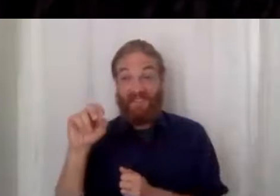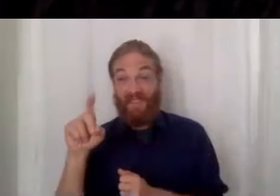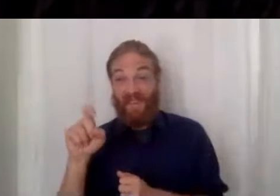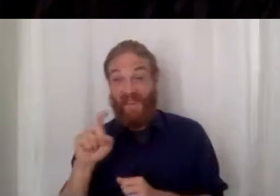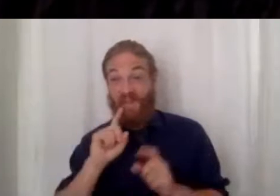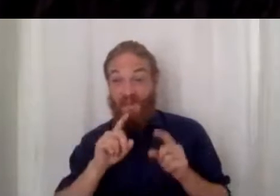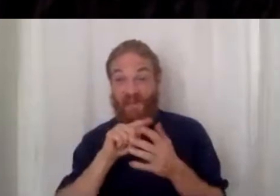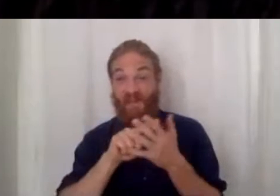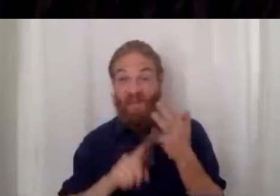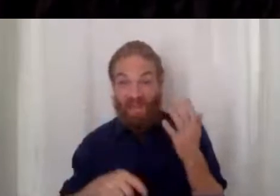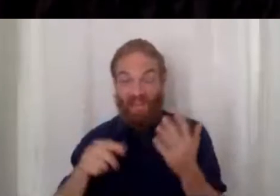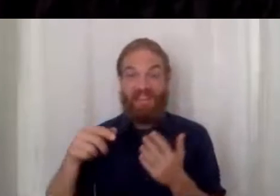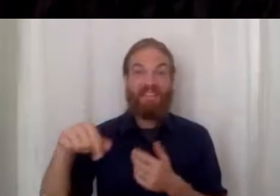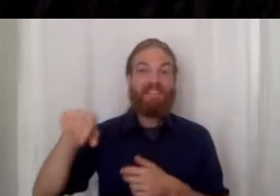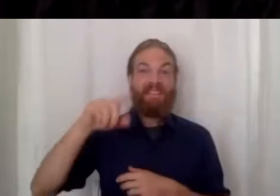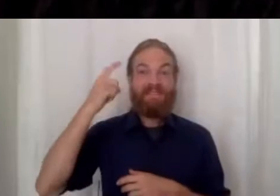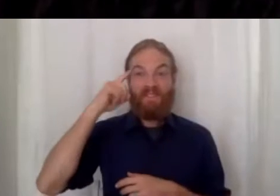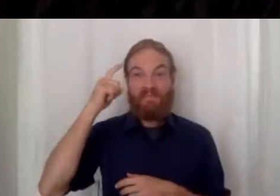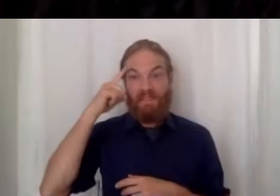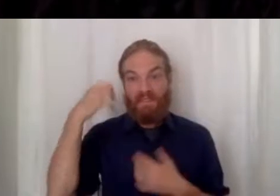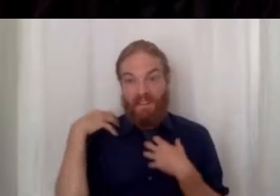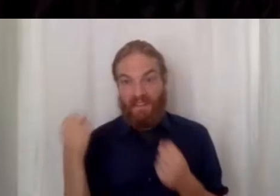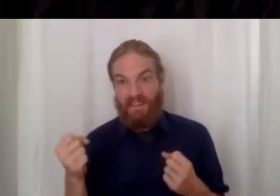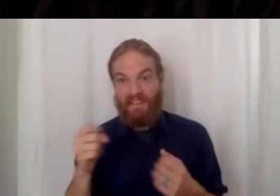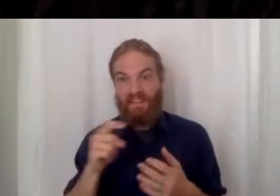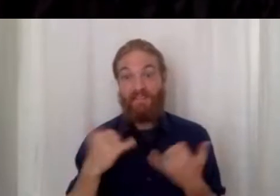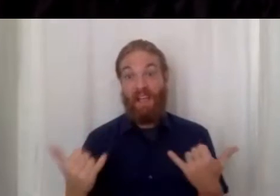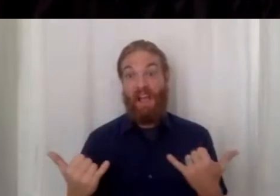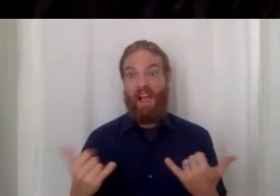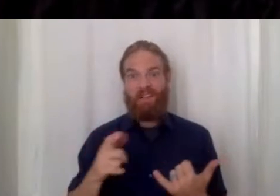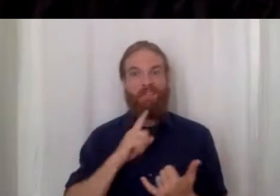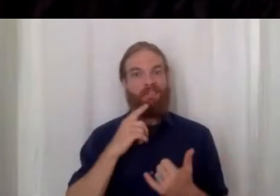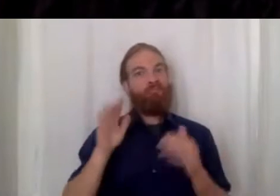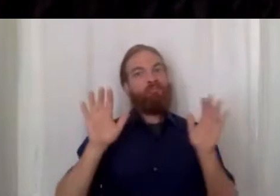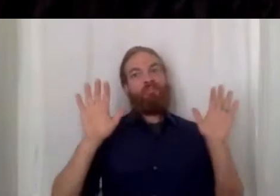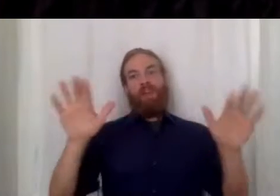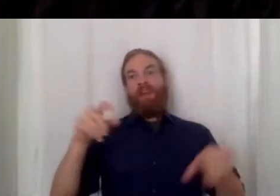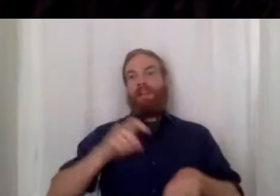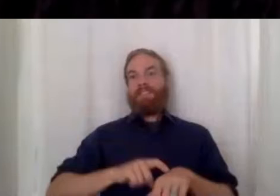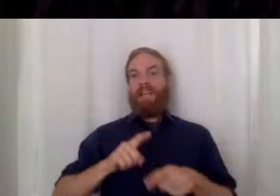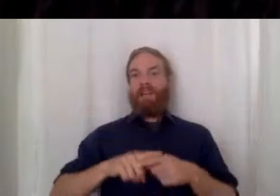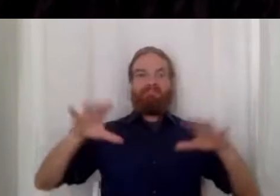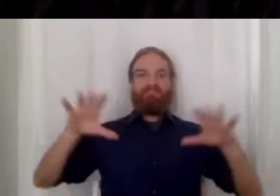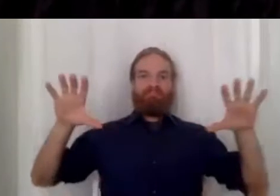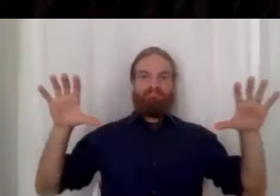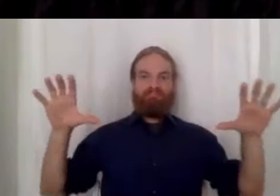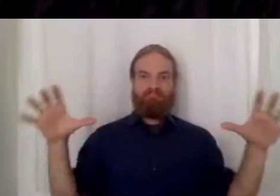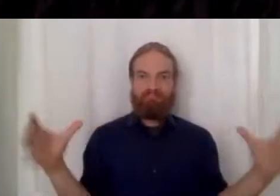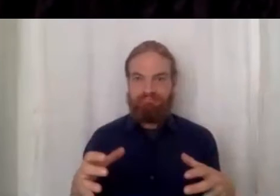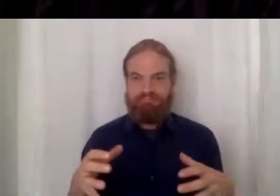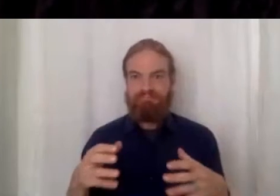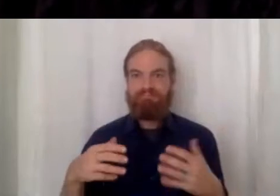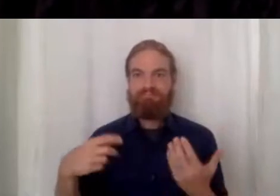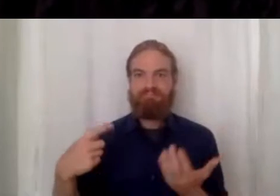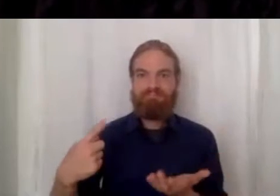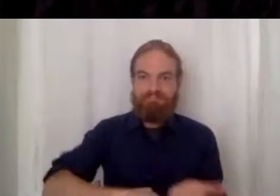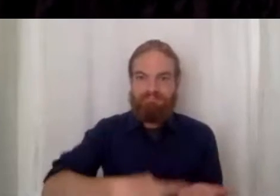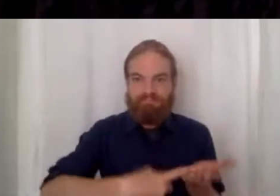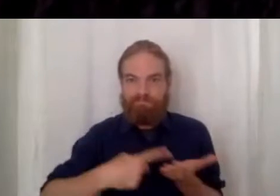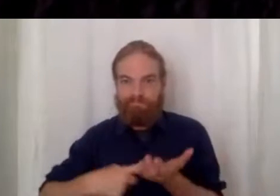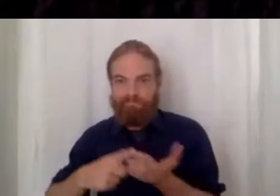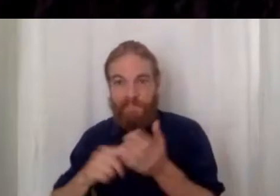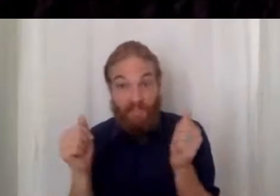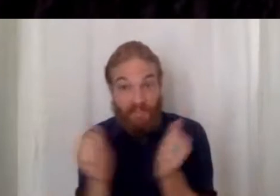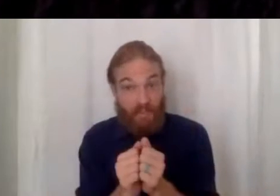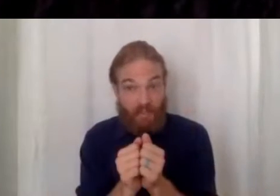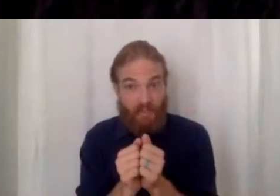great time where you're pairing law enforcement with behavioral health clinicians to really meet people where they are and provide them